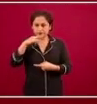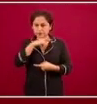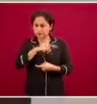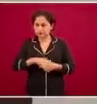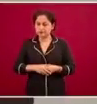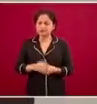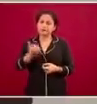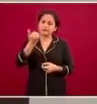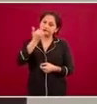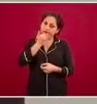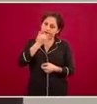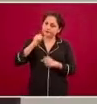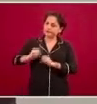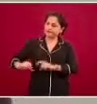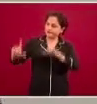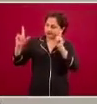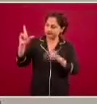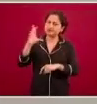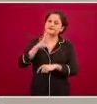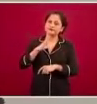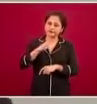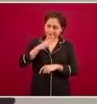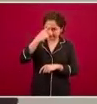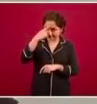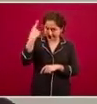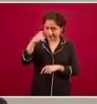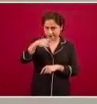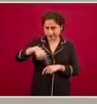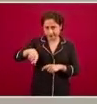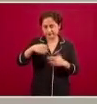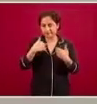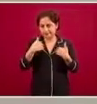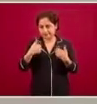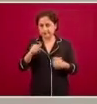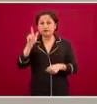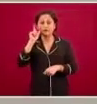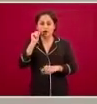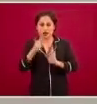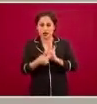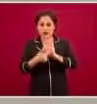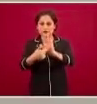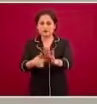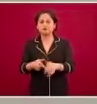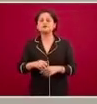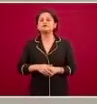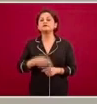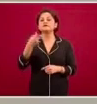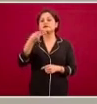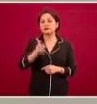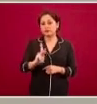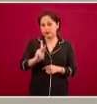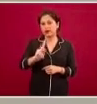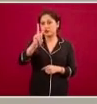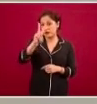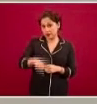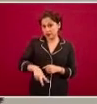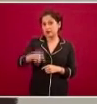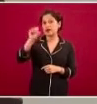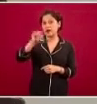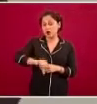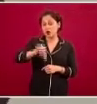about fast testing first. I have some slides about it, but we have no time today. I'll talk about it tomorrow. But let's just